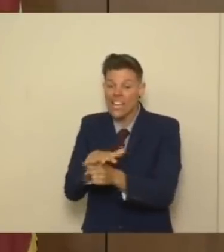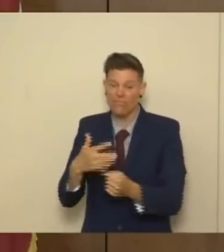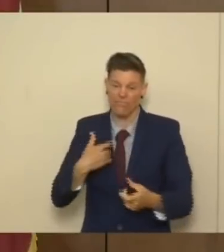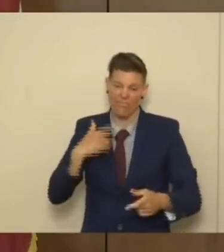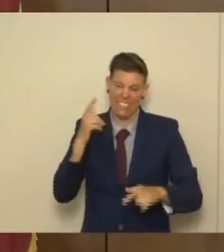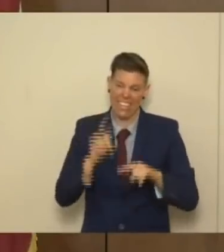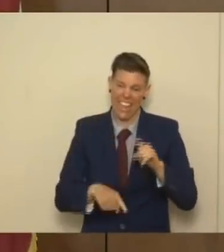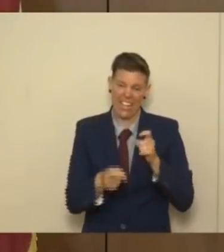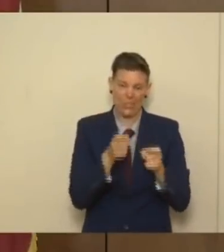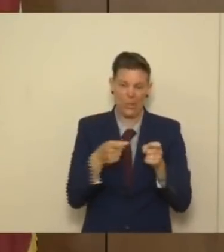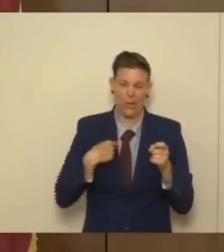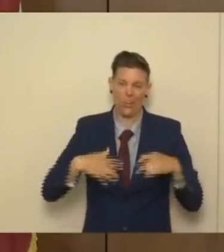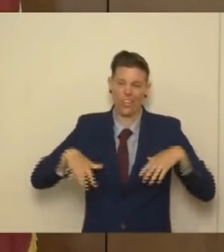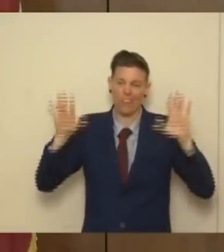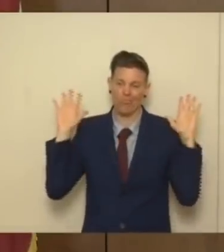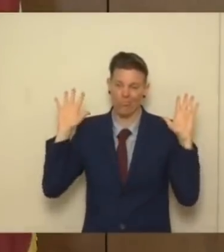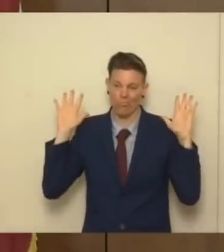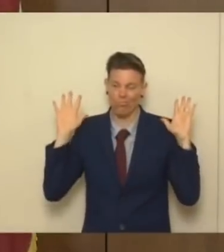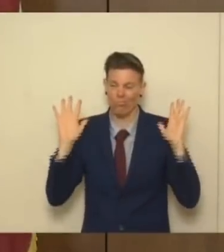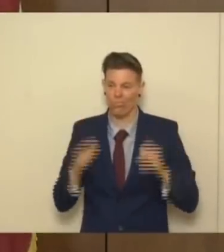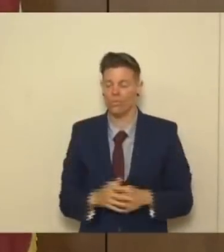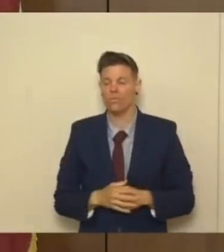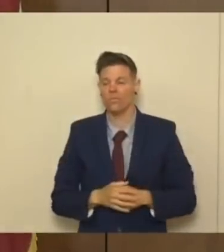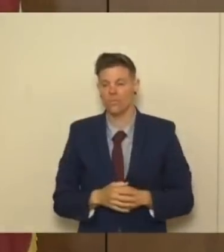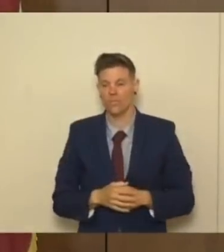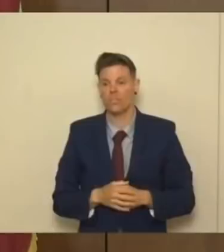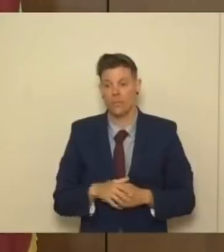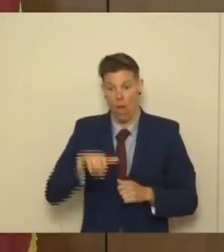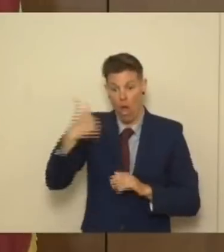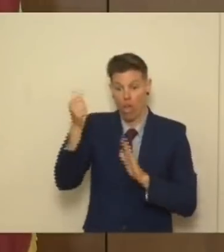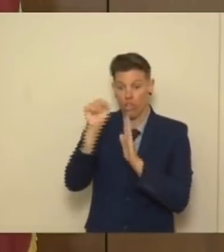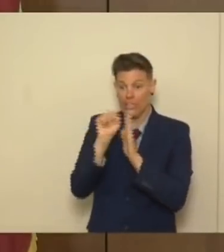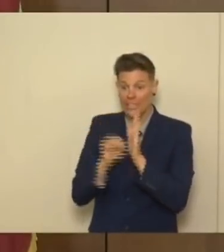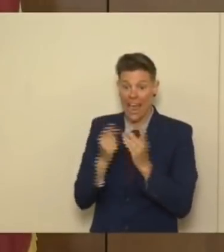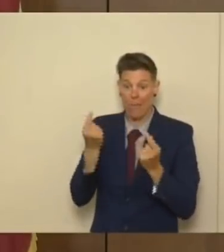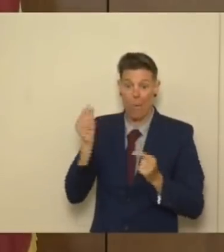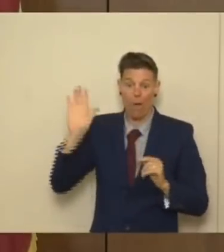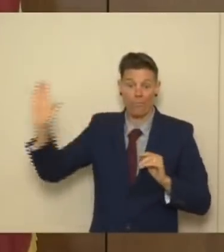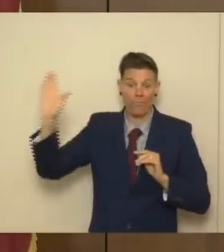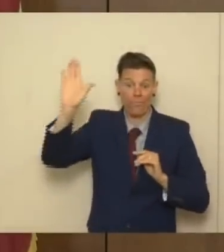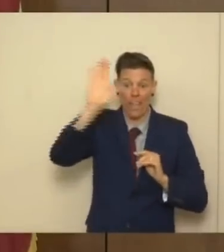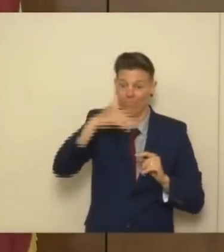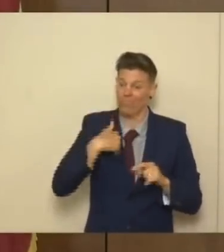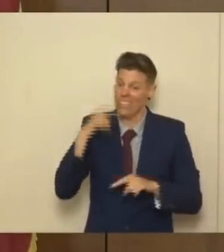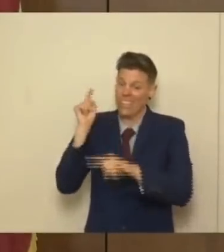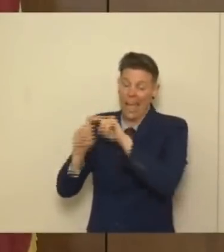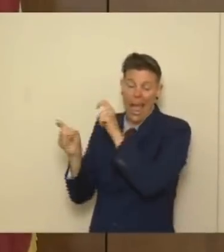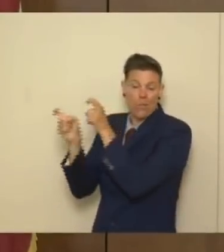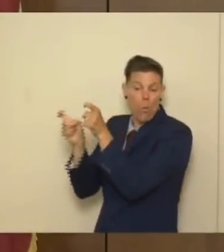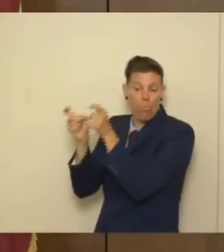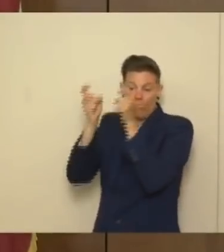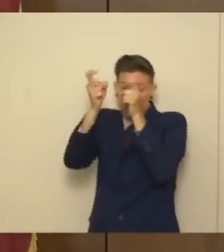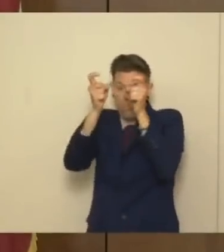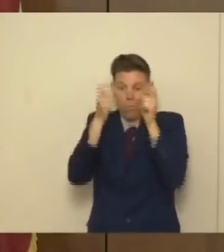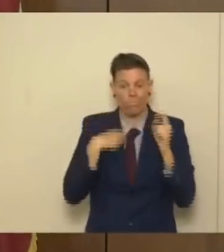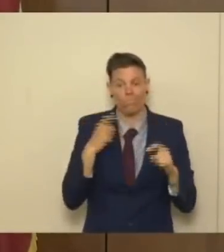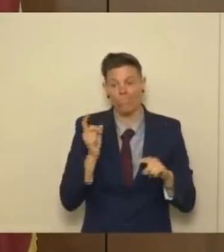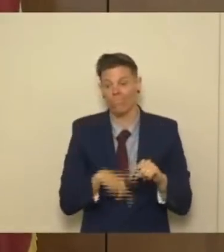start mitigating the rate of infection, it will have an impact on us, quite frankly, even if we're not traveling.